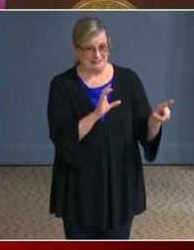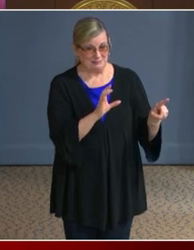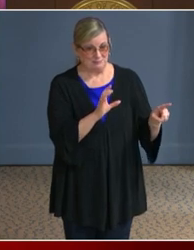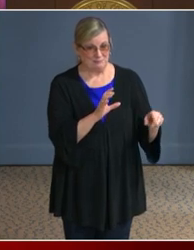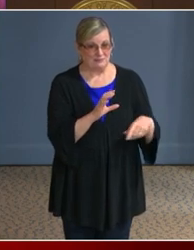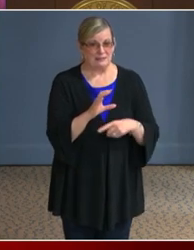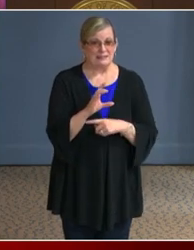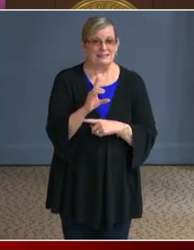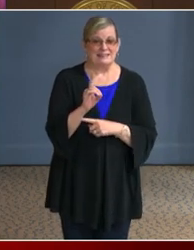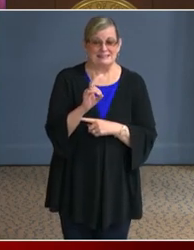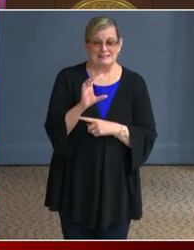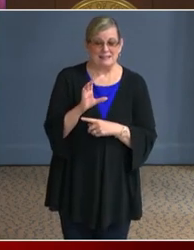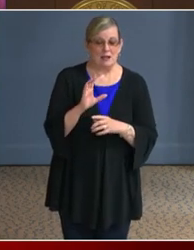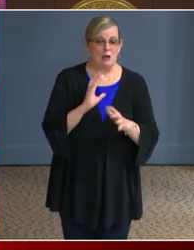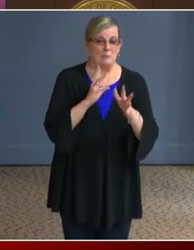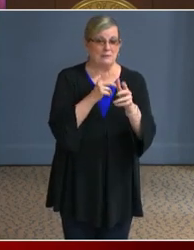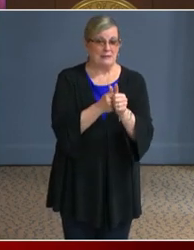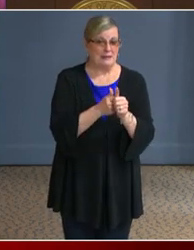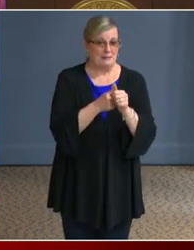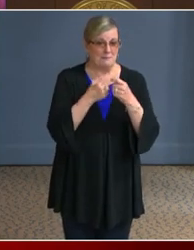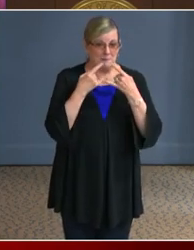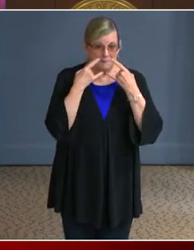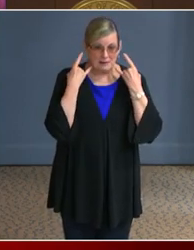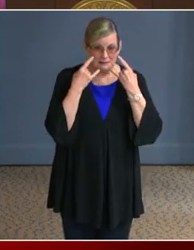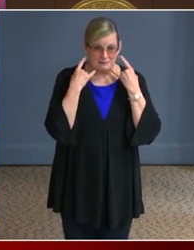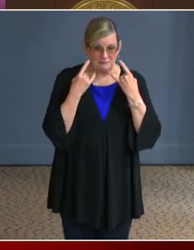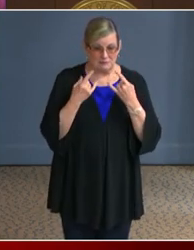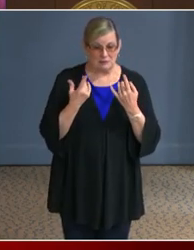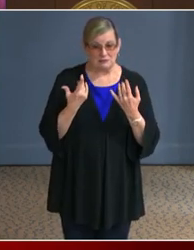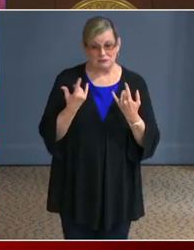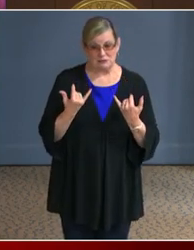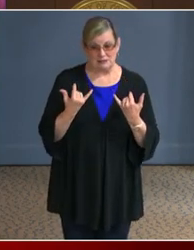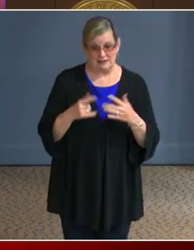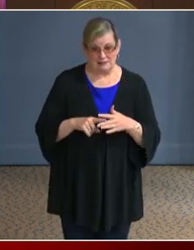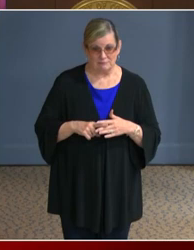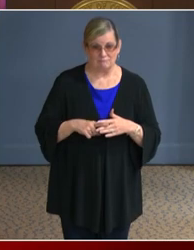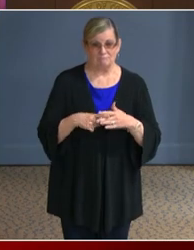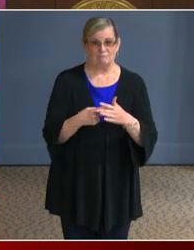updated mask guidance goes into effect today.